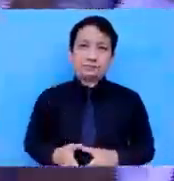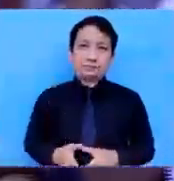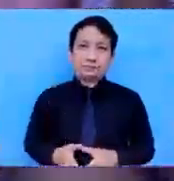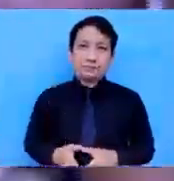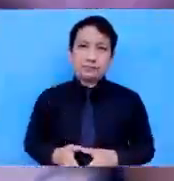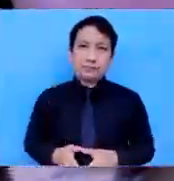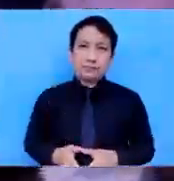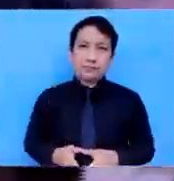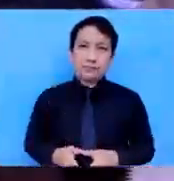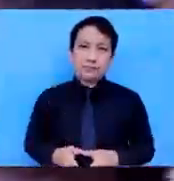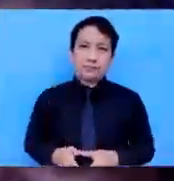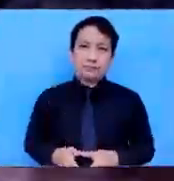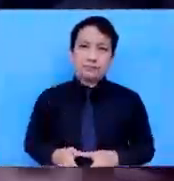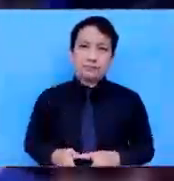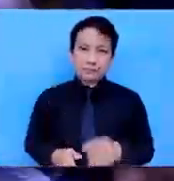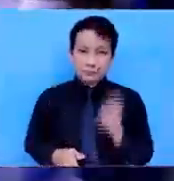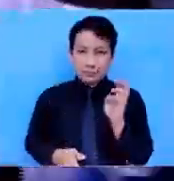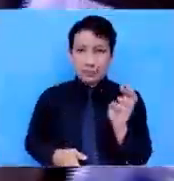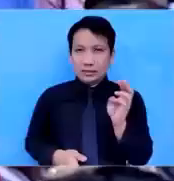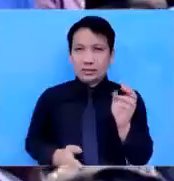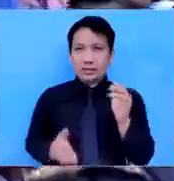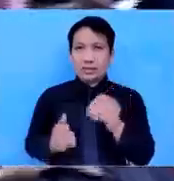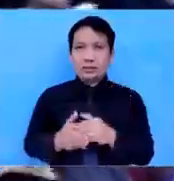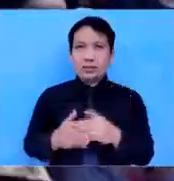16 000 fans